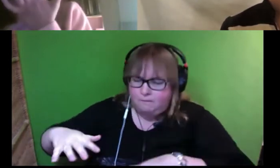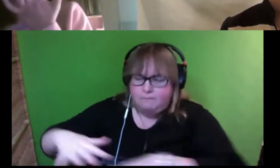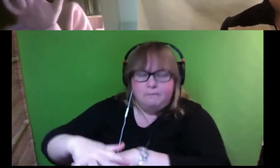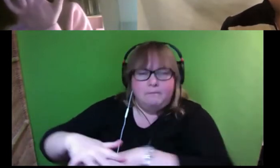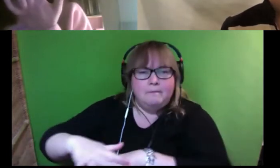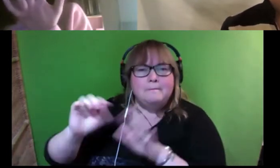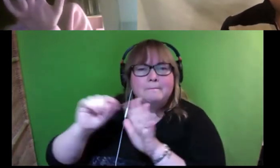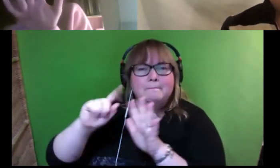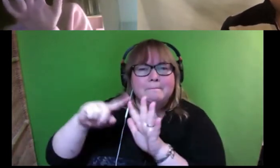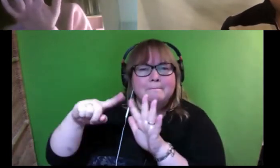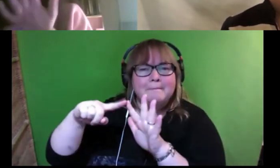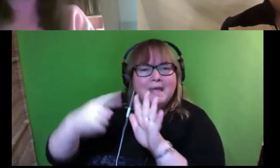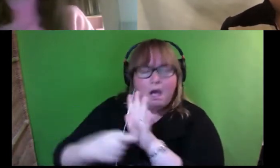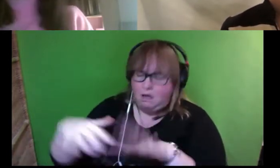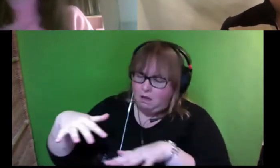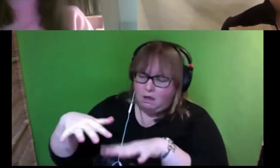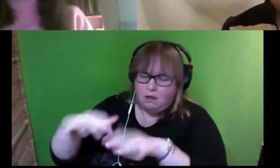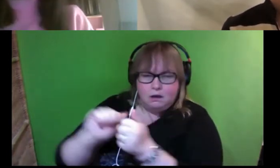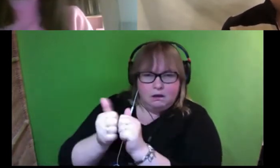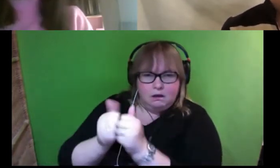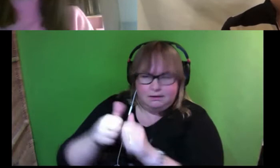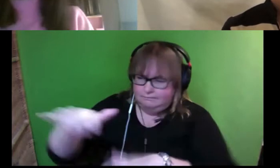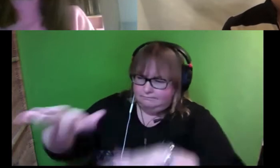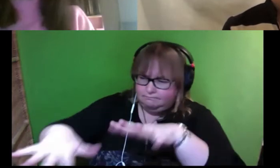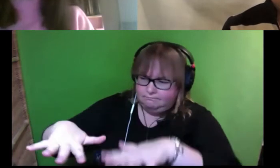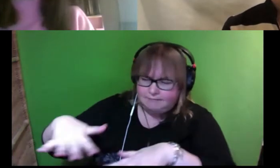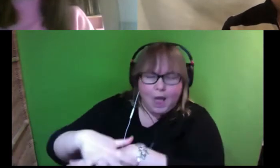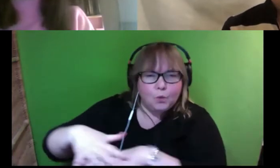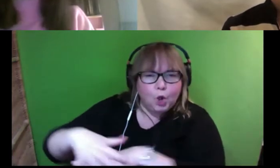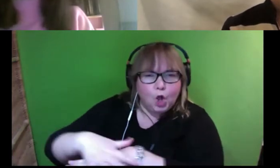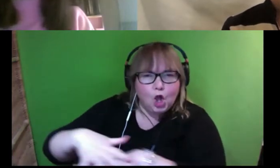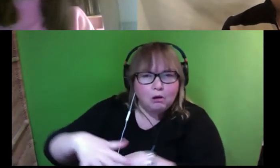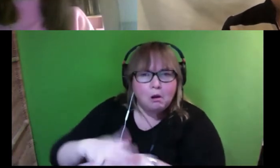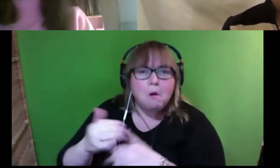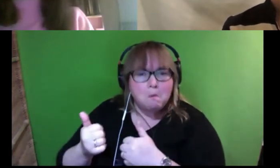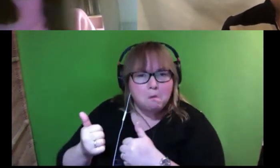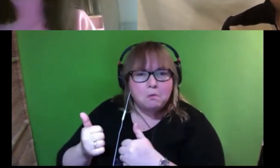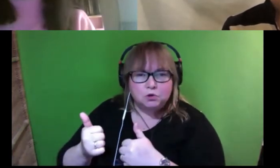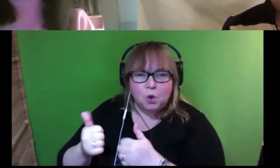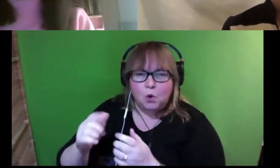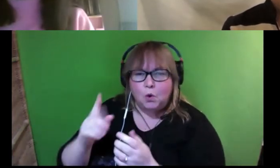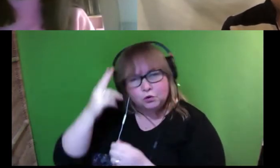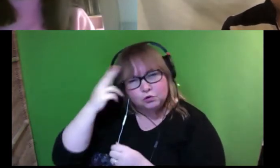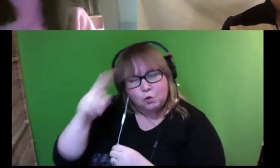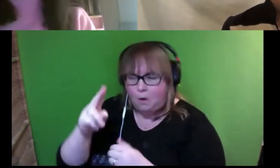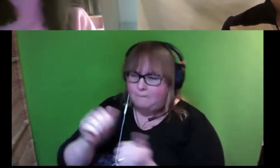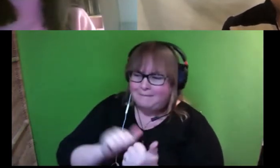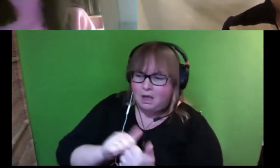well. So Priya and I are also part of like a peer-to-peer mentoring